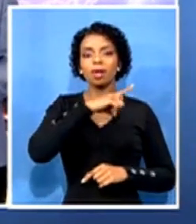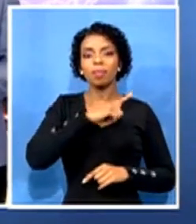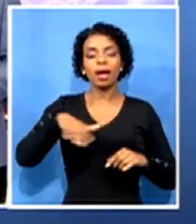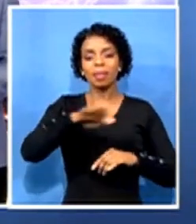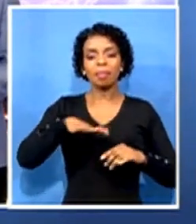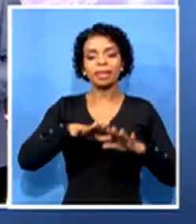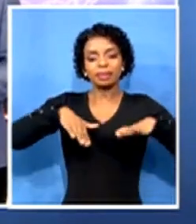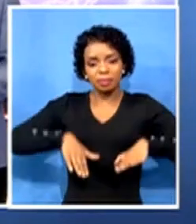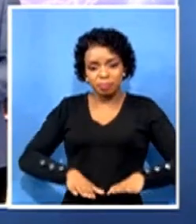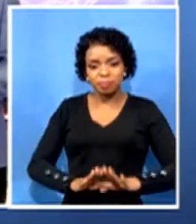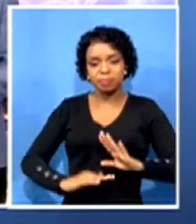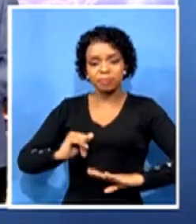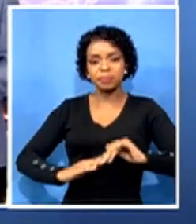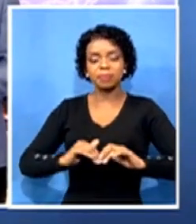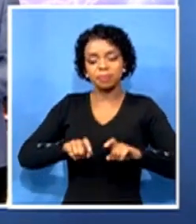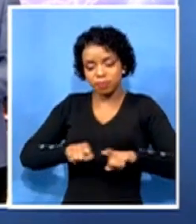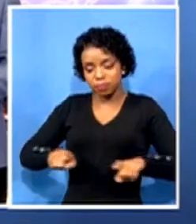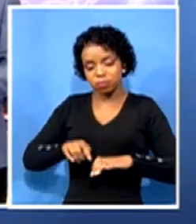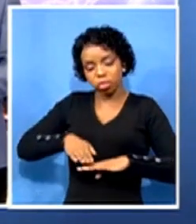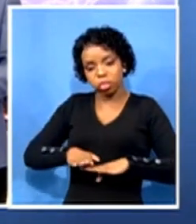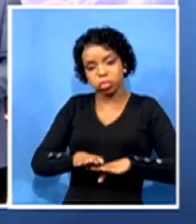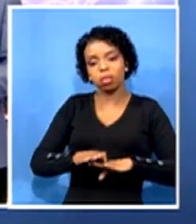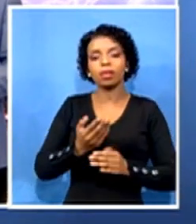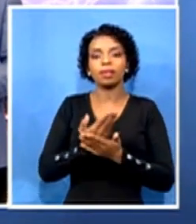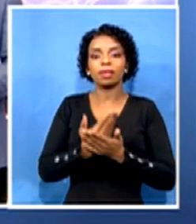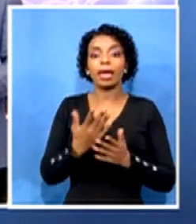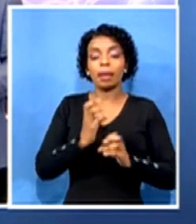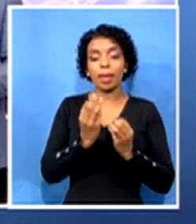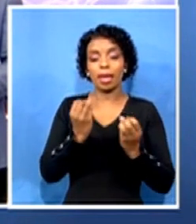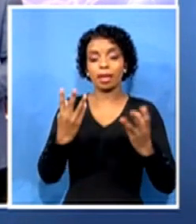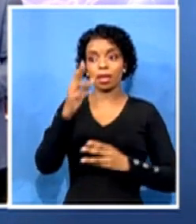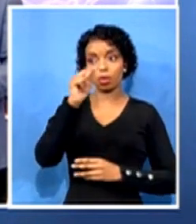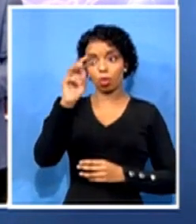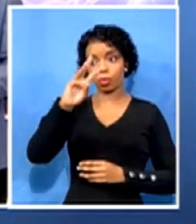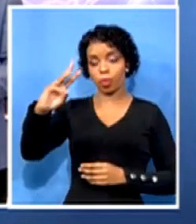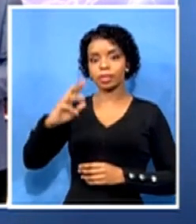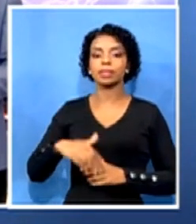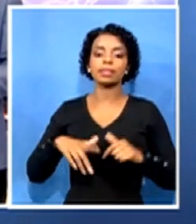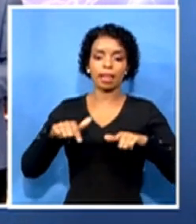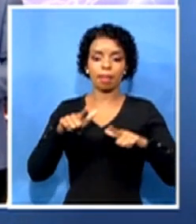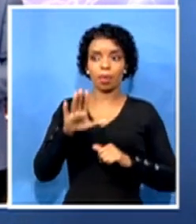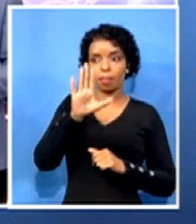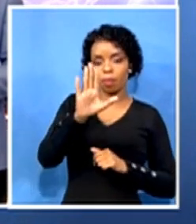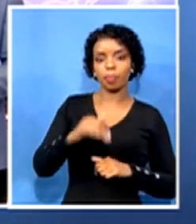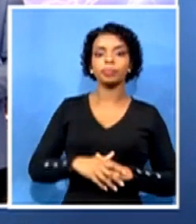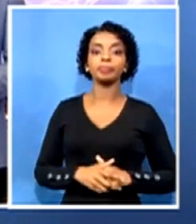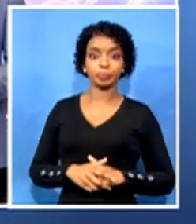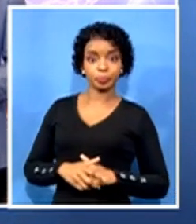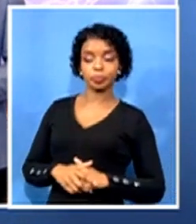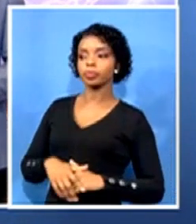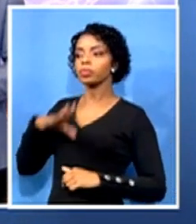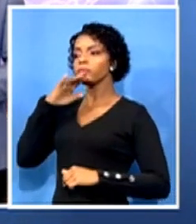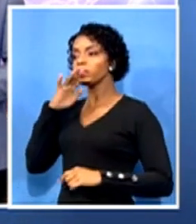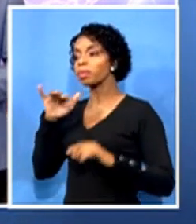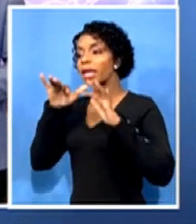and the western parts of Limpopo for today. I was just about to ask you on the preemptive measures that people or one can take if they find themselves in a